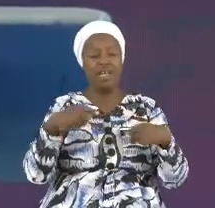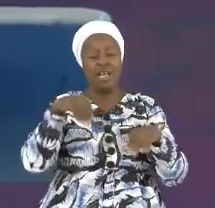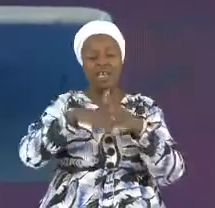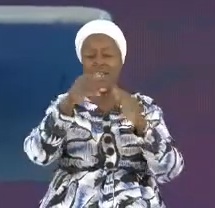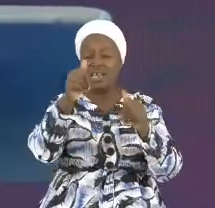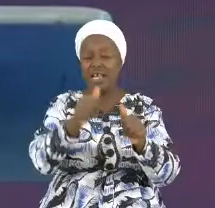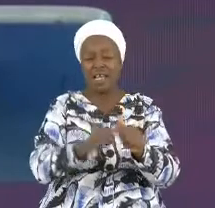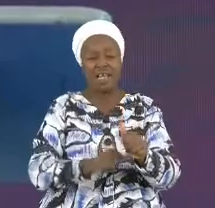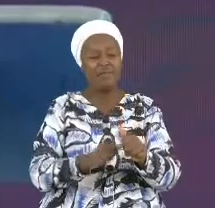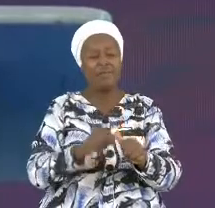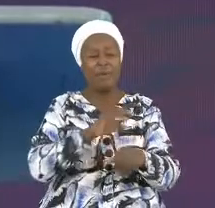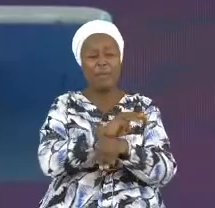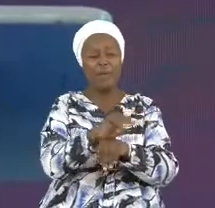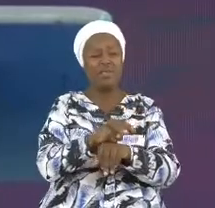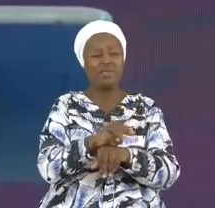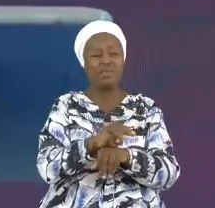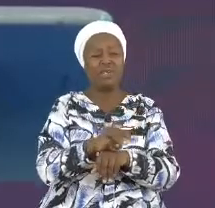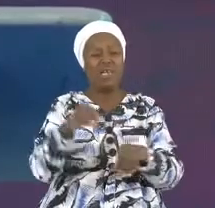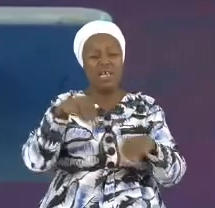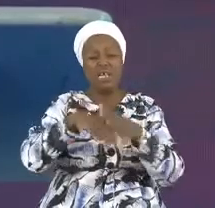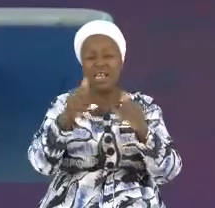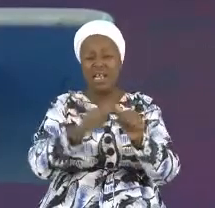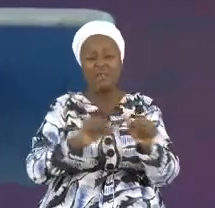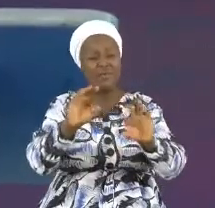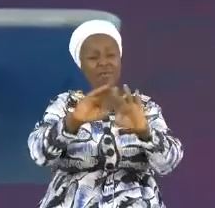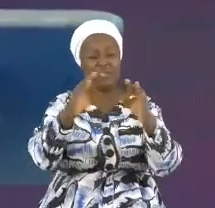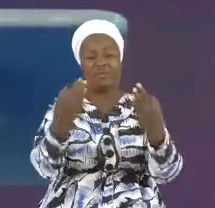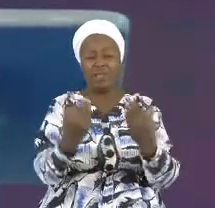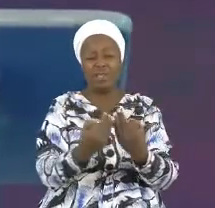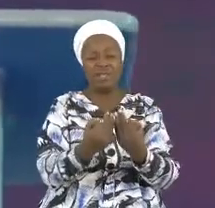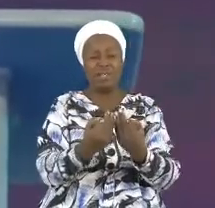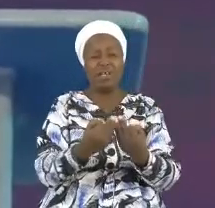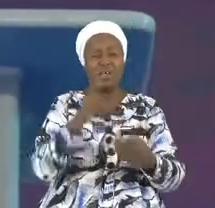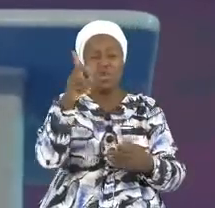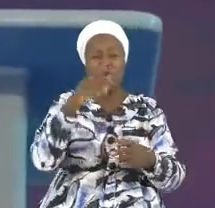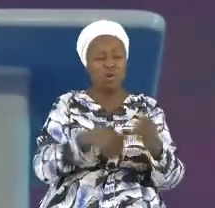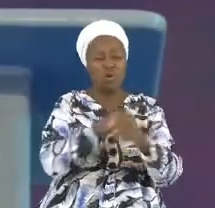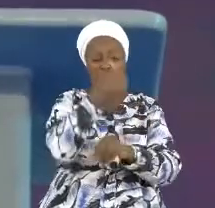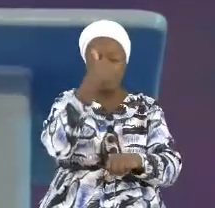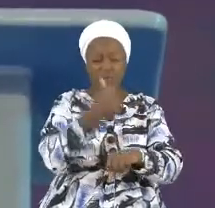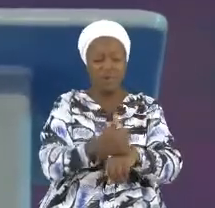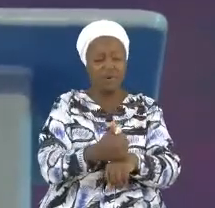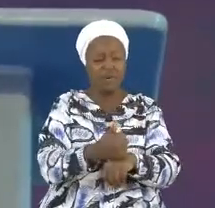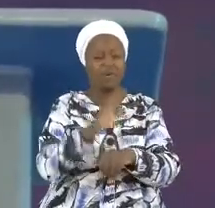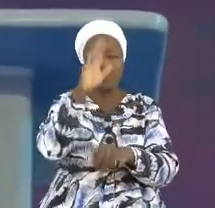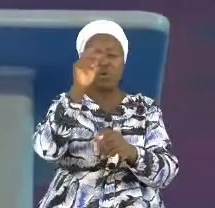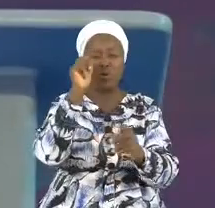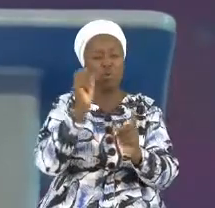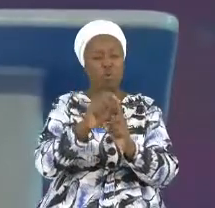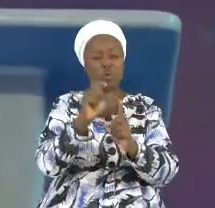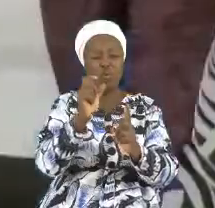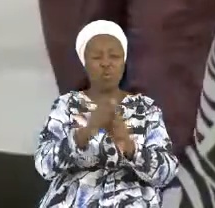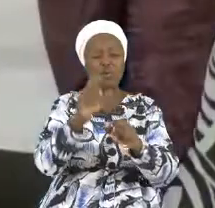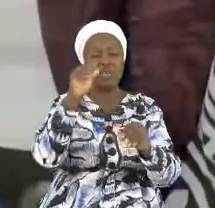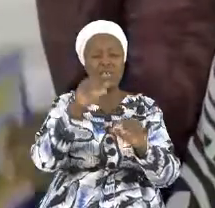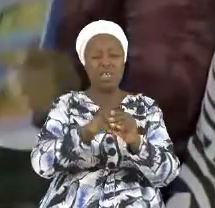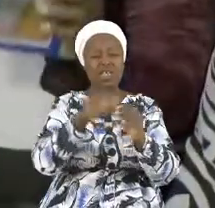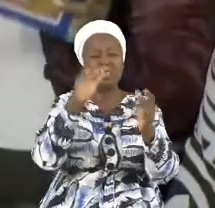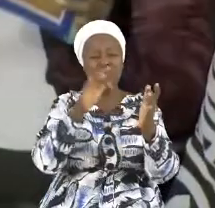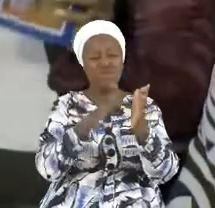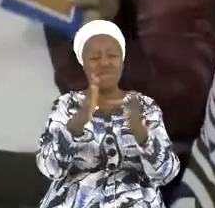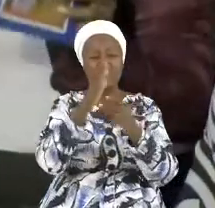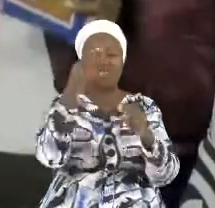ministry, in every family, you confirm your word in Jesus' name.